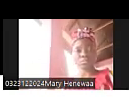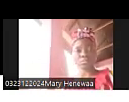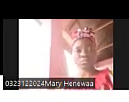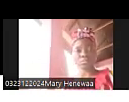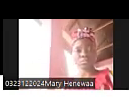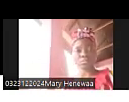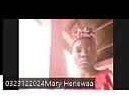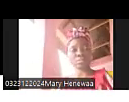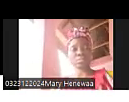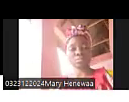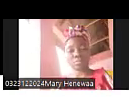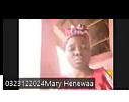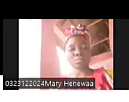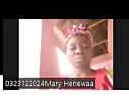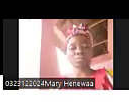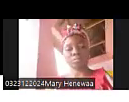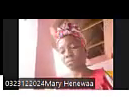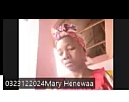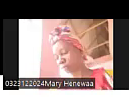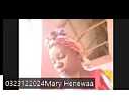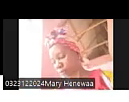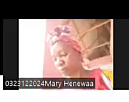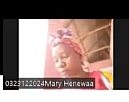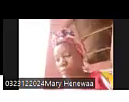The old hands are still there.